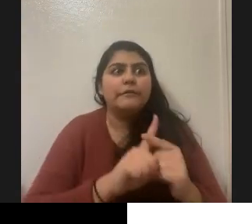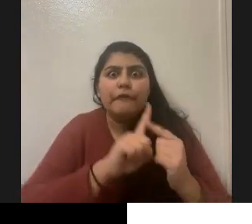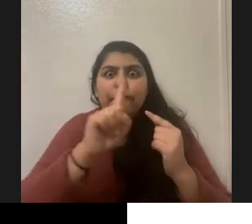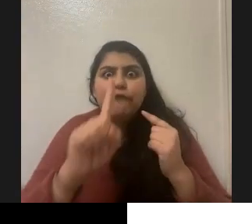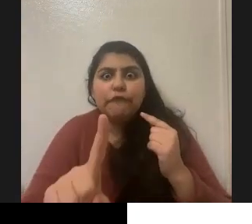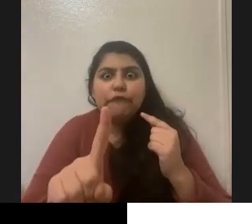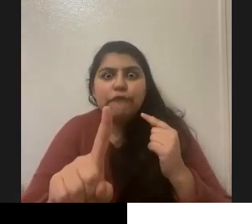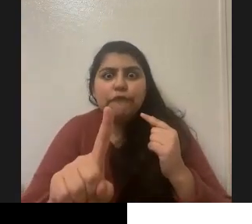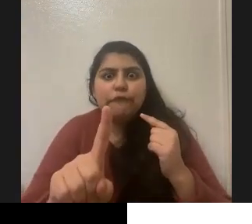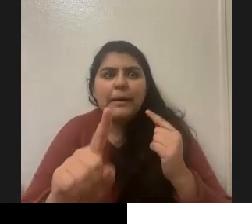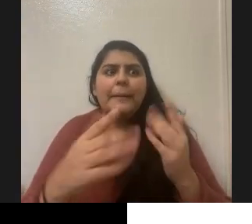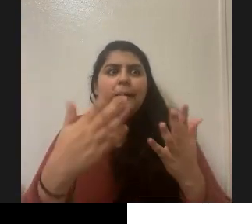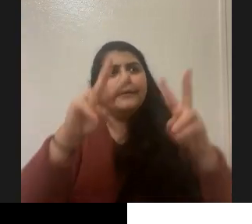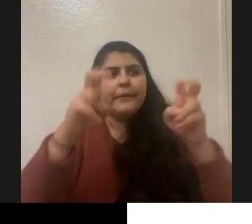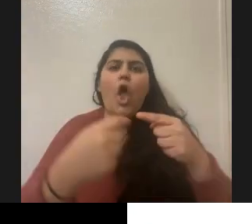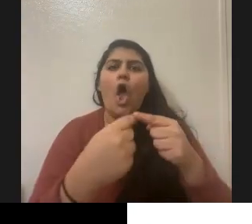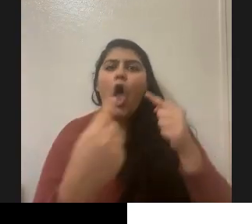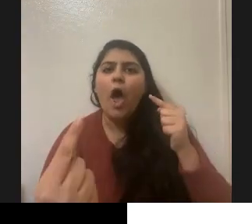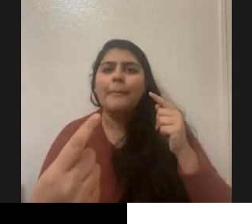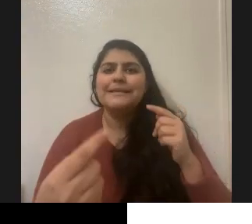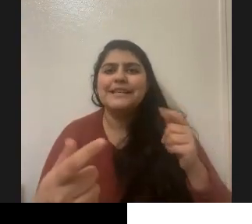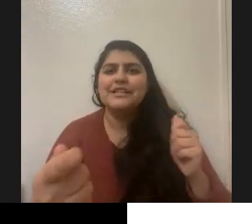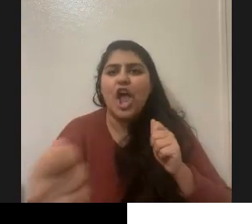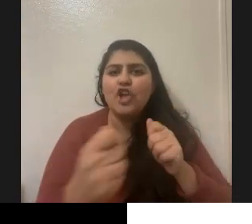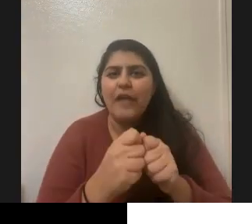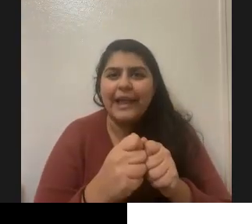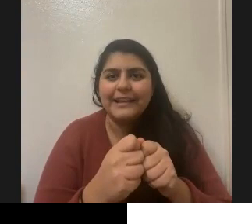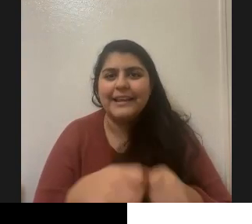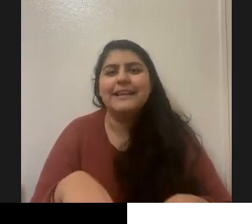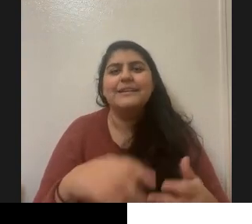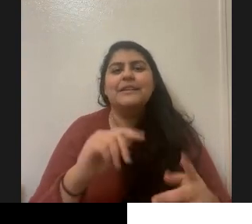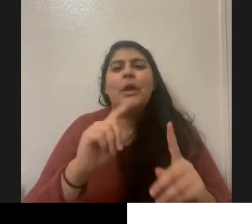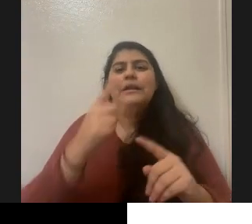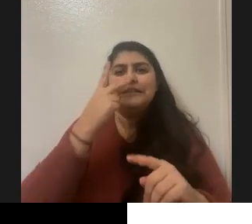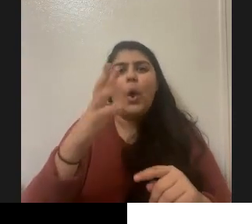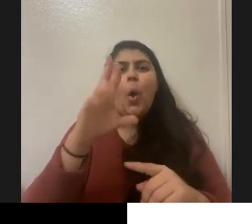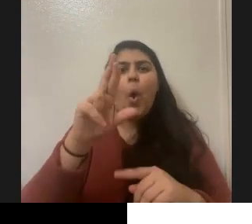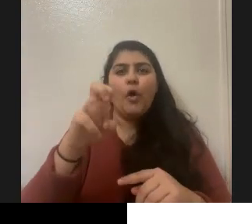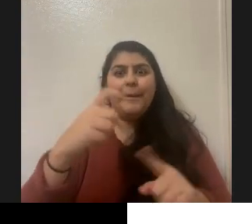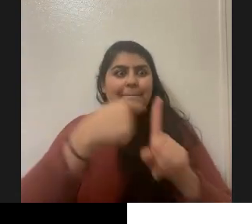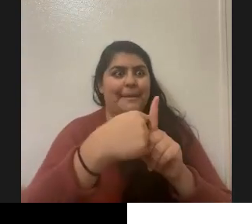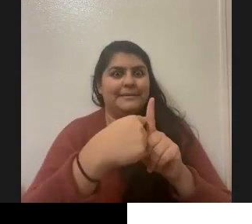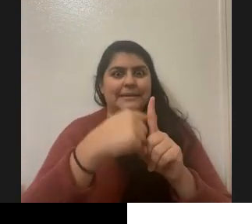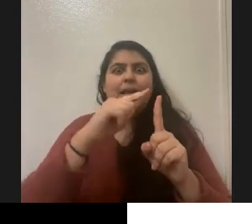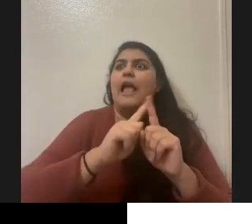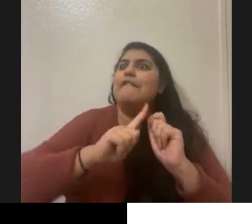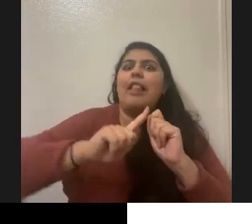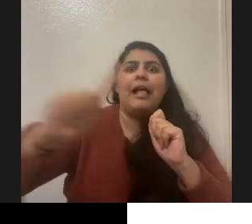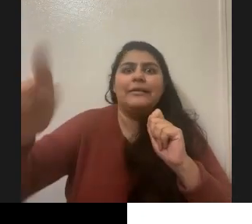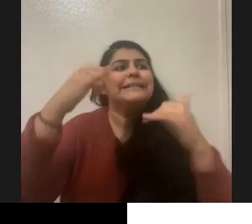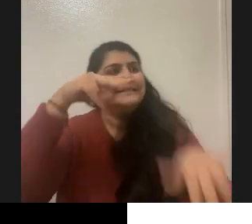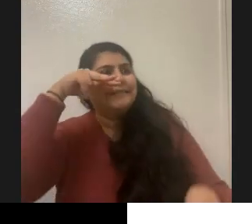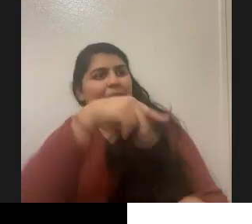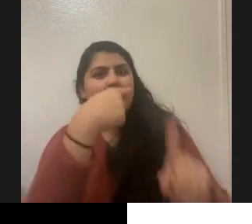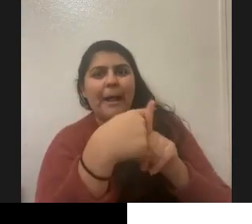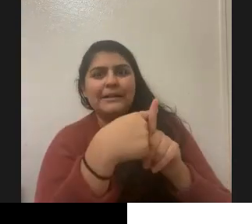know how like opposites attract, right? The electron all of a sudden sees the nucleus, that core again. It sees it's positive, even though it's flying away, it still sees it. So